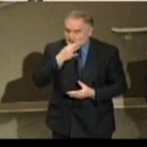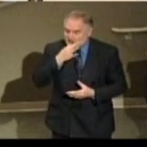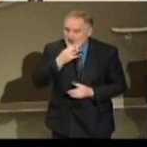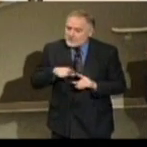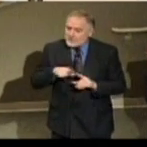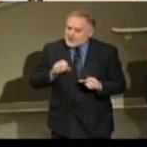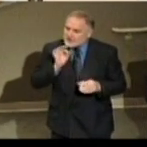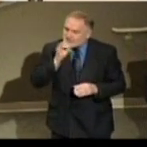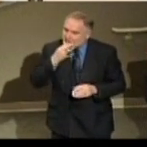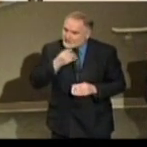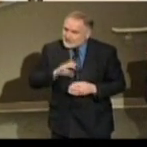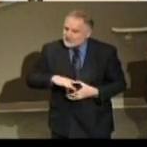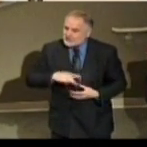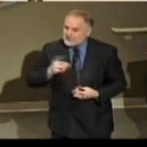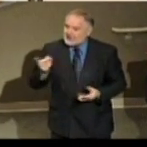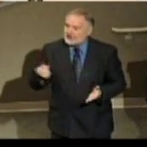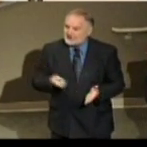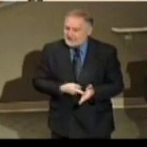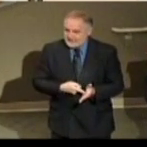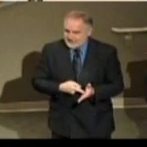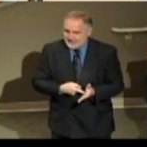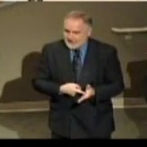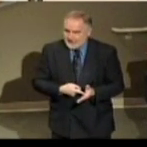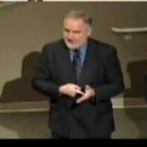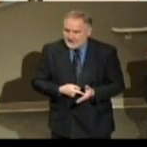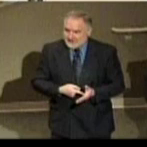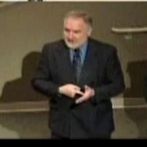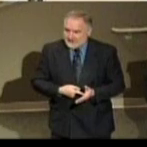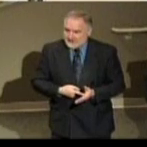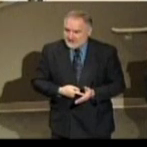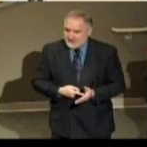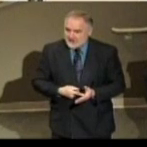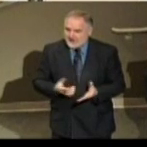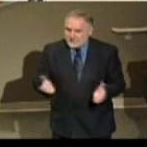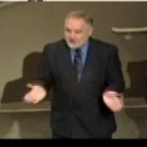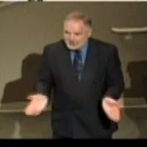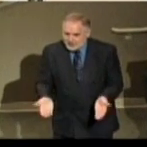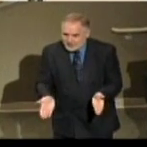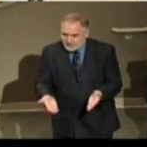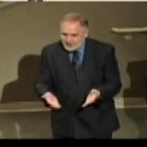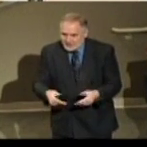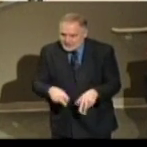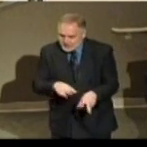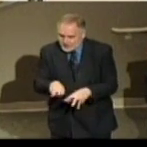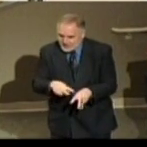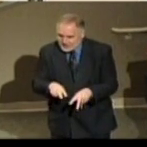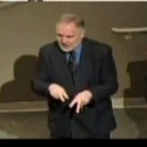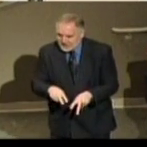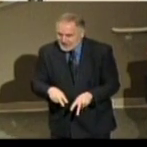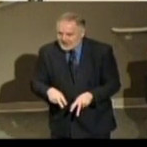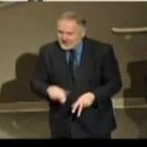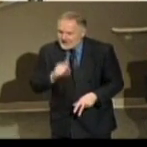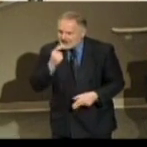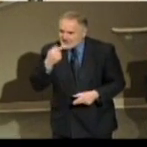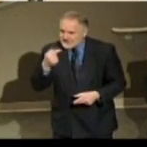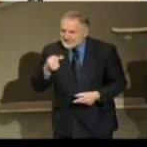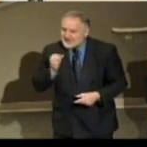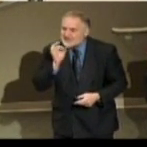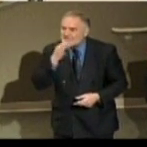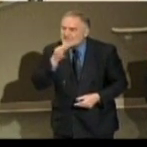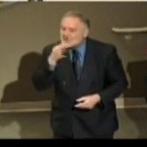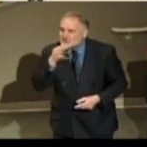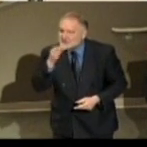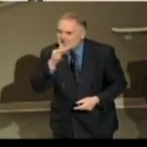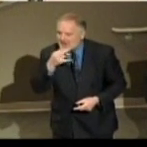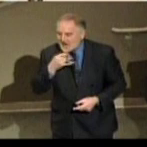But the fruit of the Spirit is. Now, can I encourage you? Watch carefully. It doesn't say the